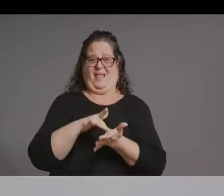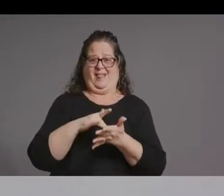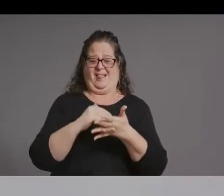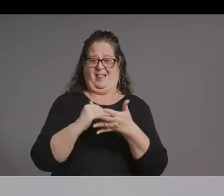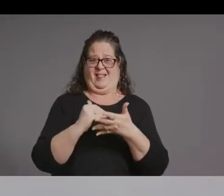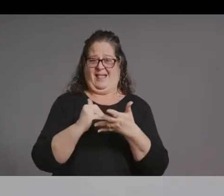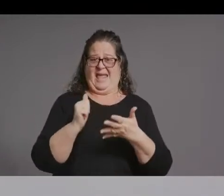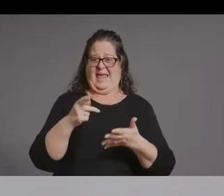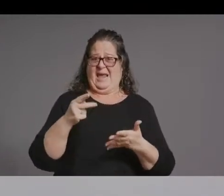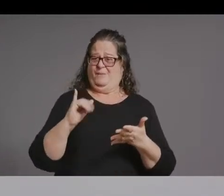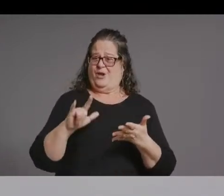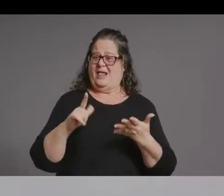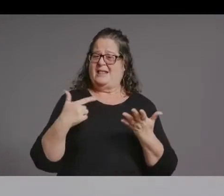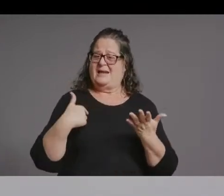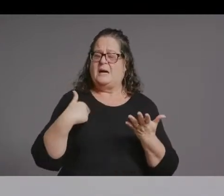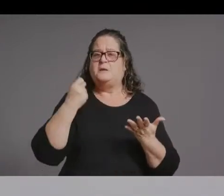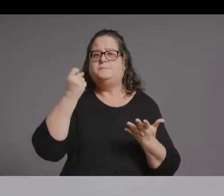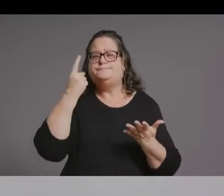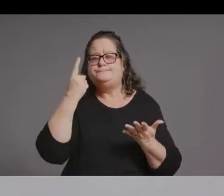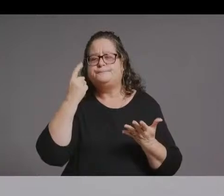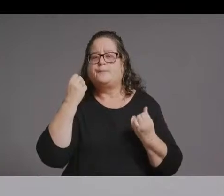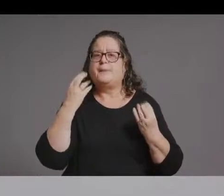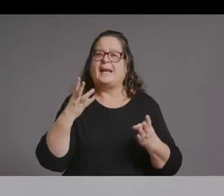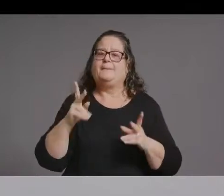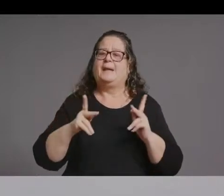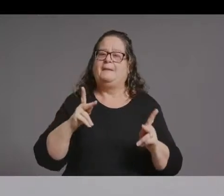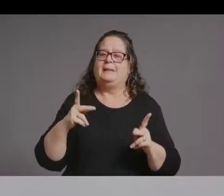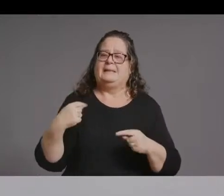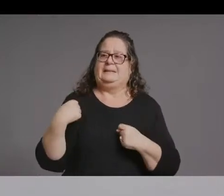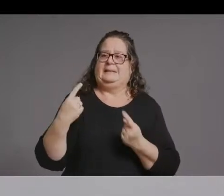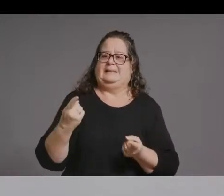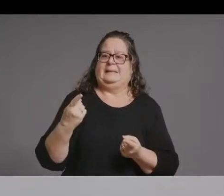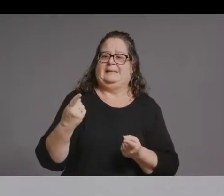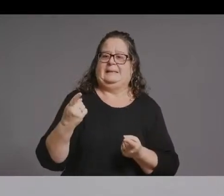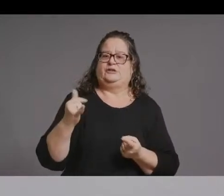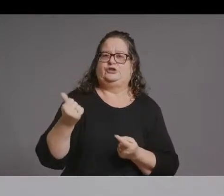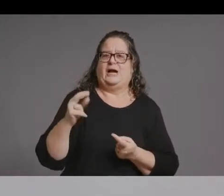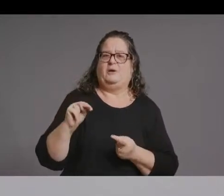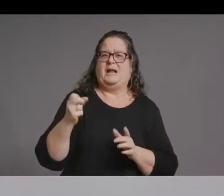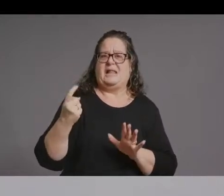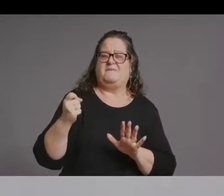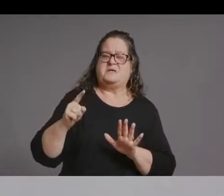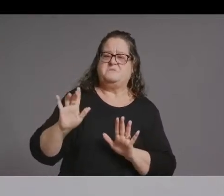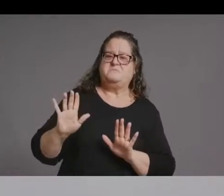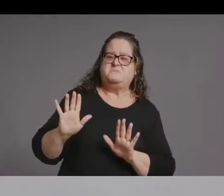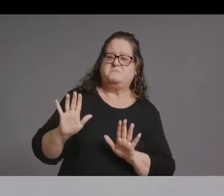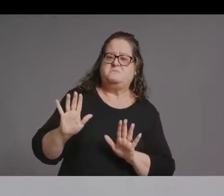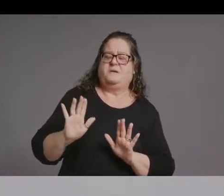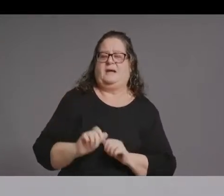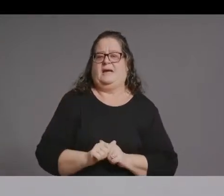we're at the point where people should be starting to look at maybe the third dose, and I'll talk to you about that in a second.